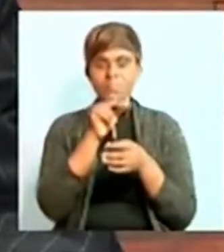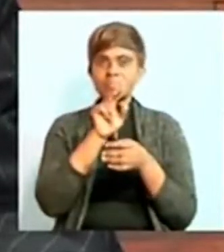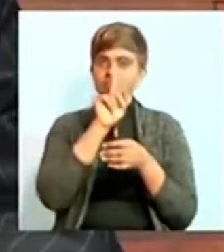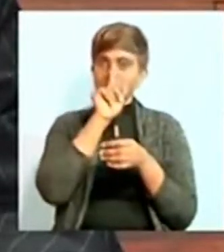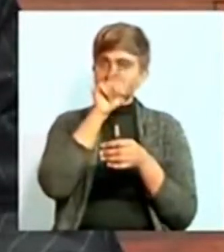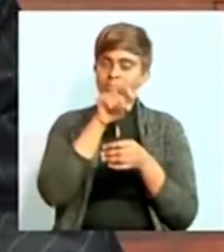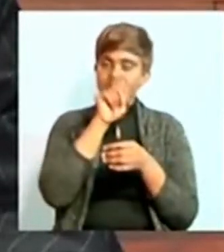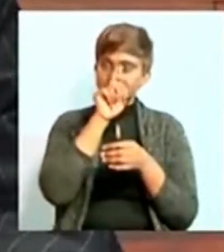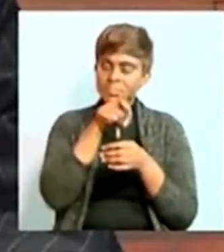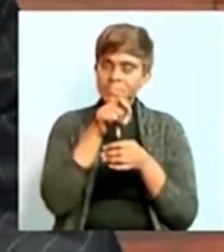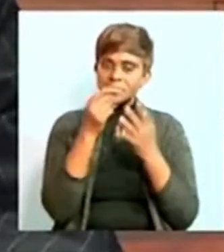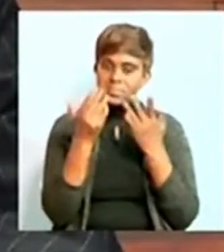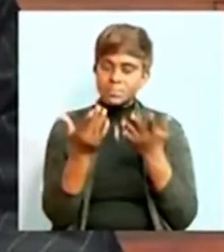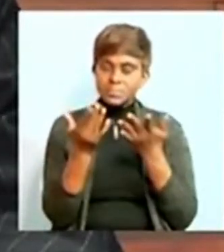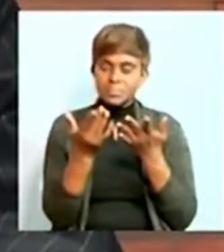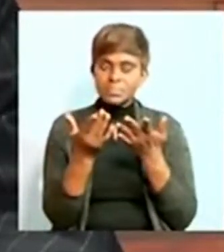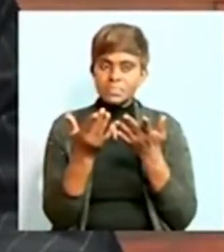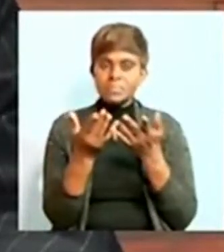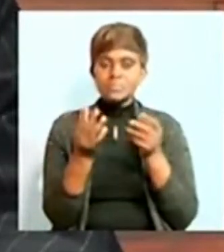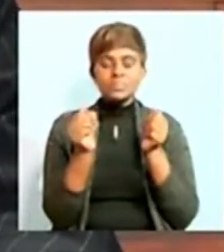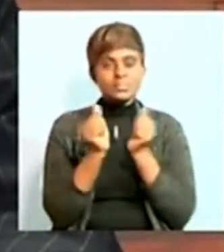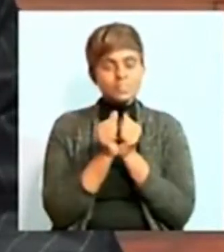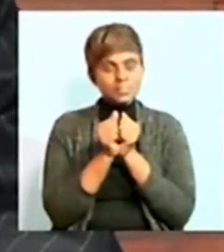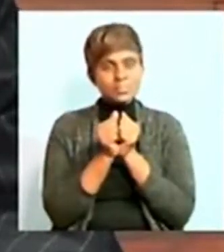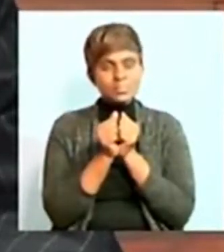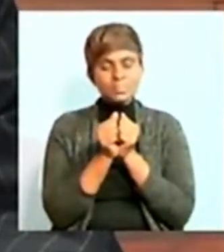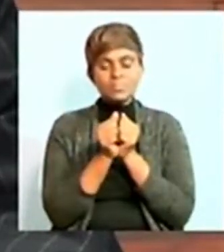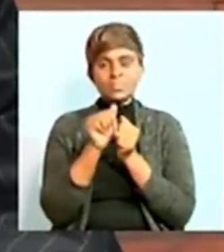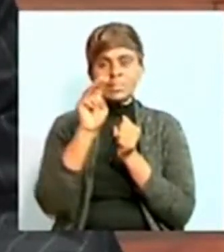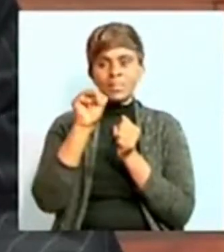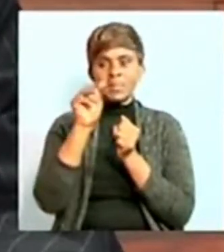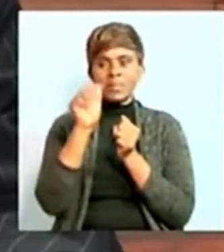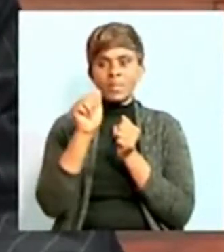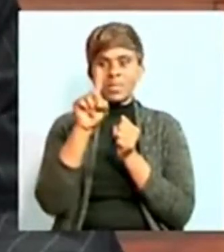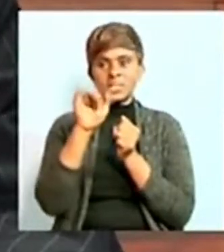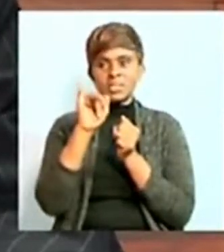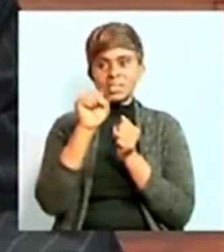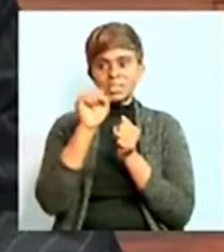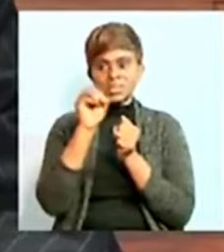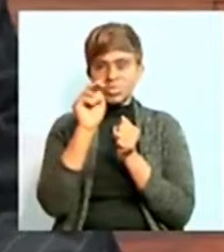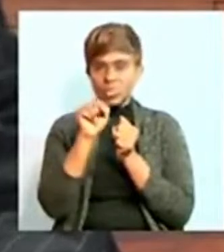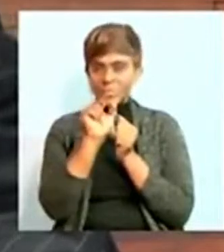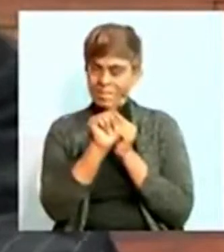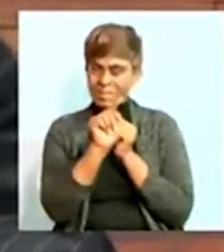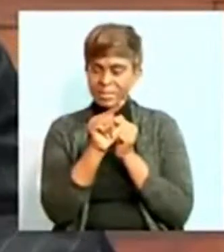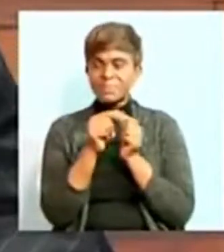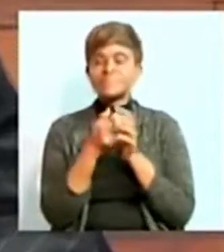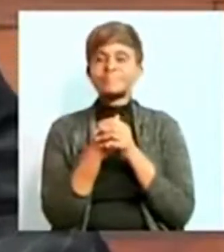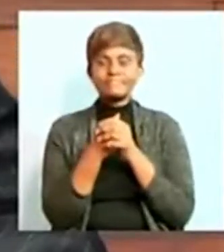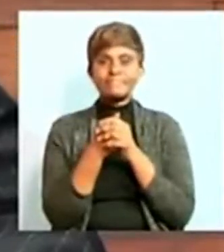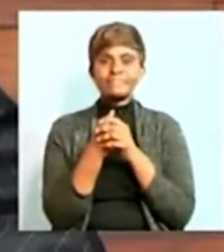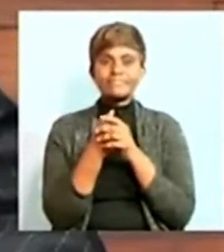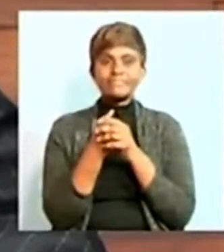NEMA, and Madison, as well as Allow.